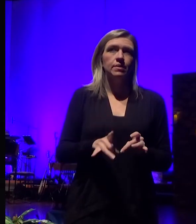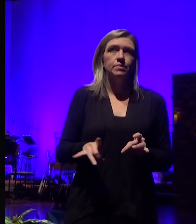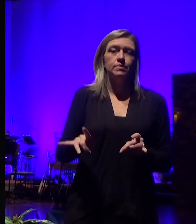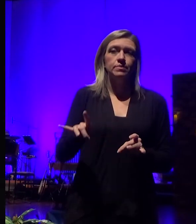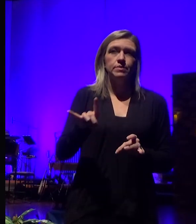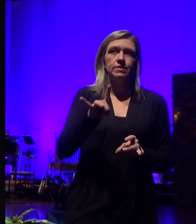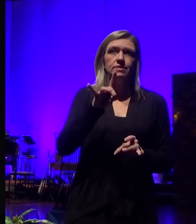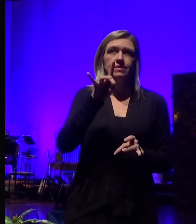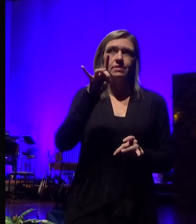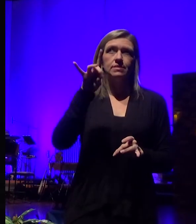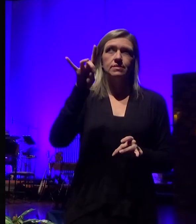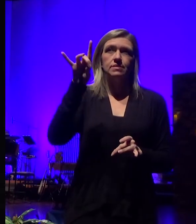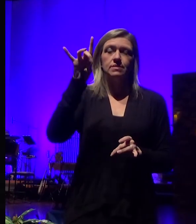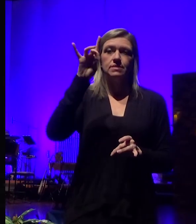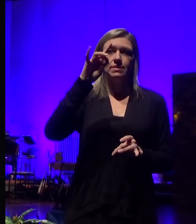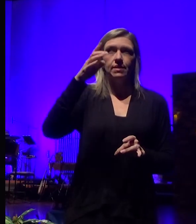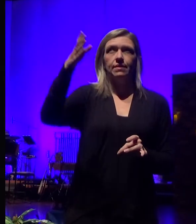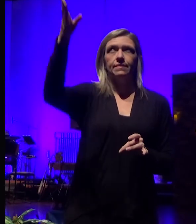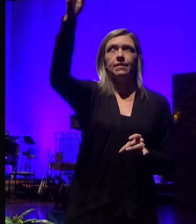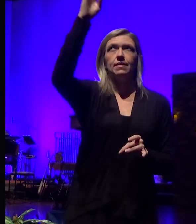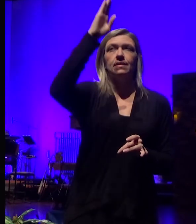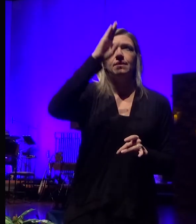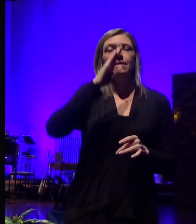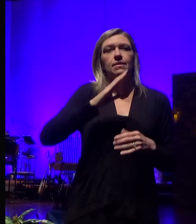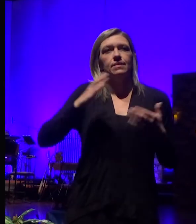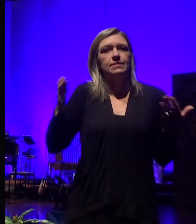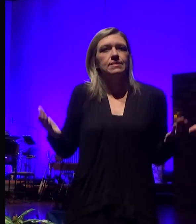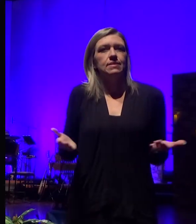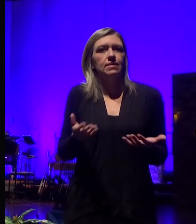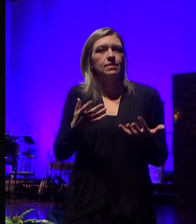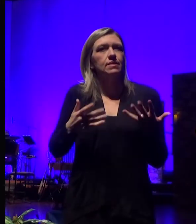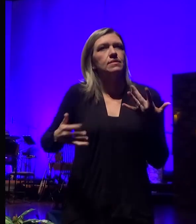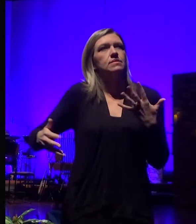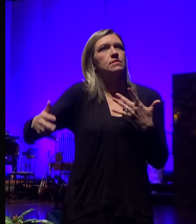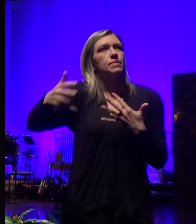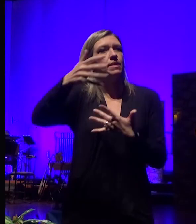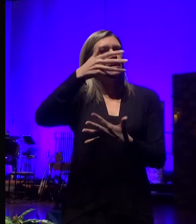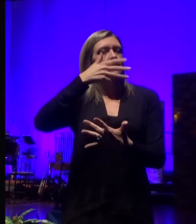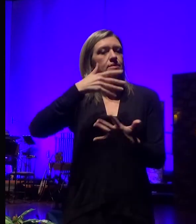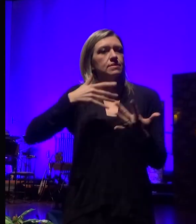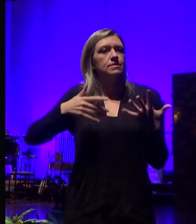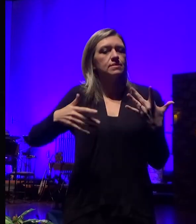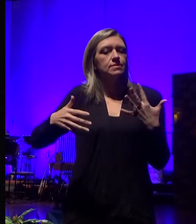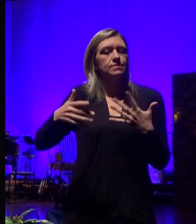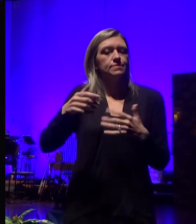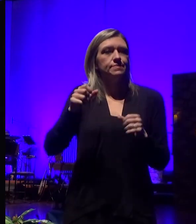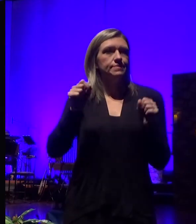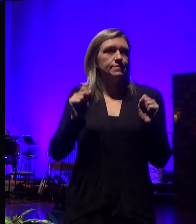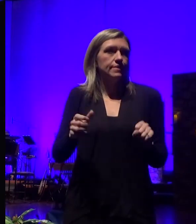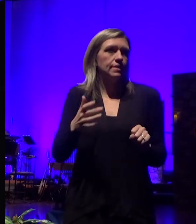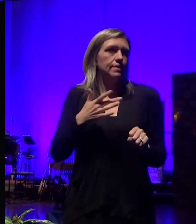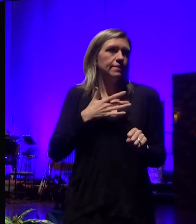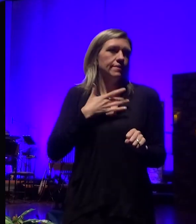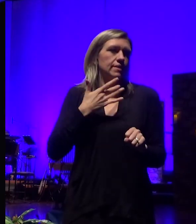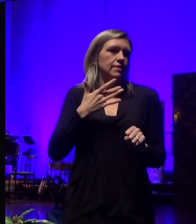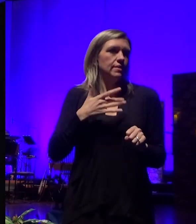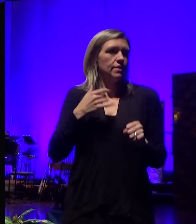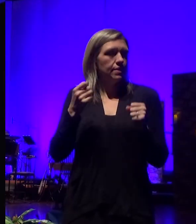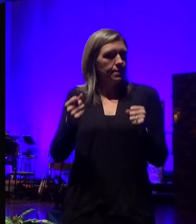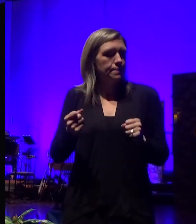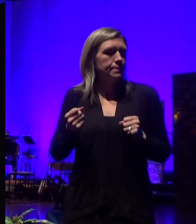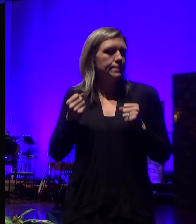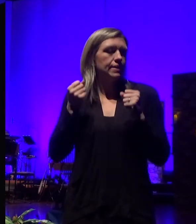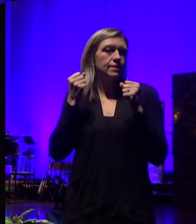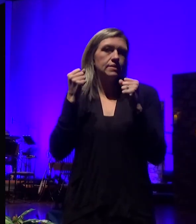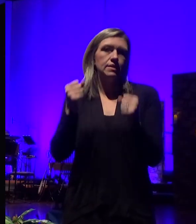Surely the presence of God is in this place. I can